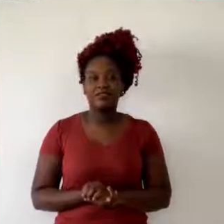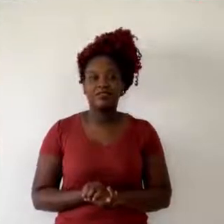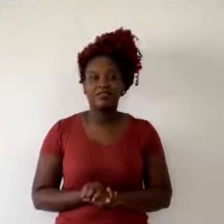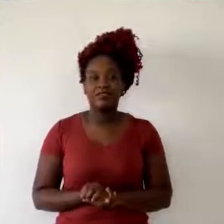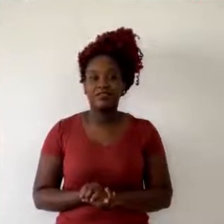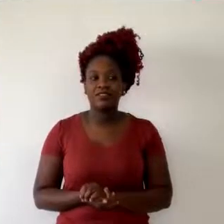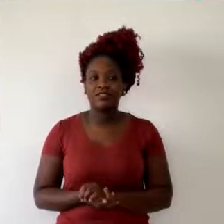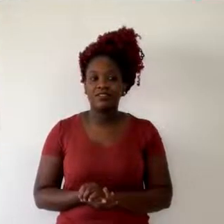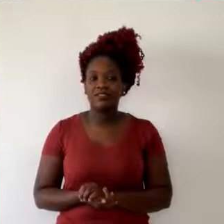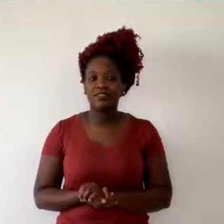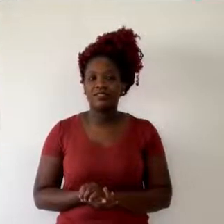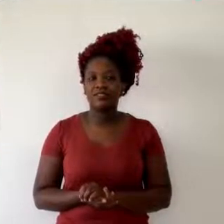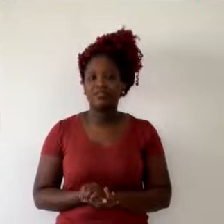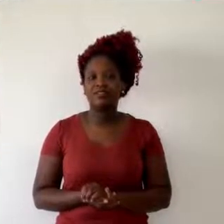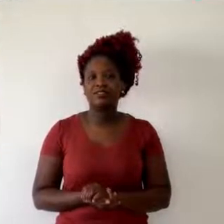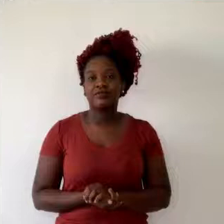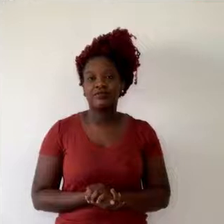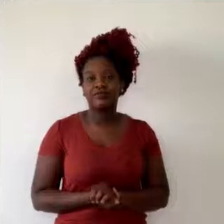Well,